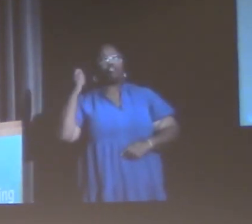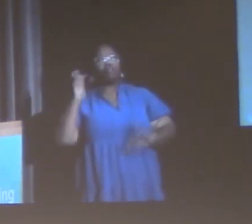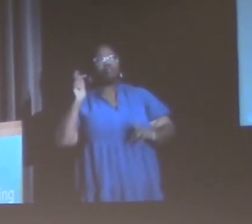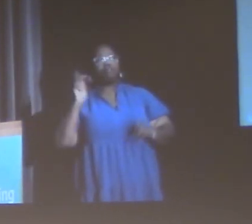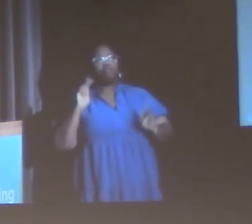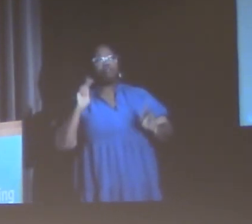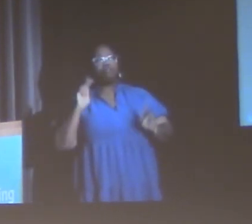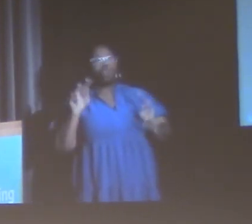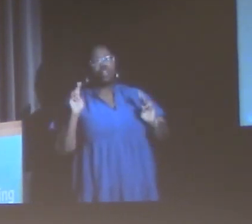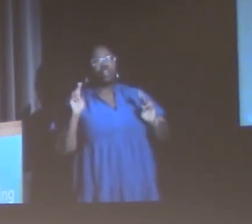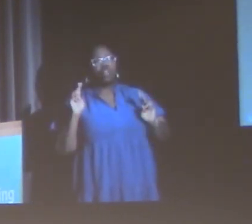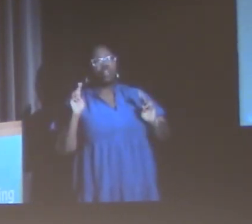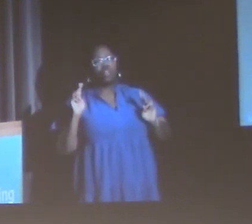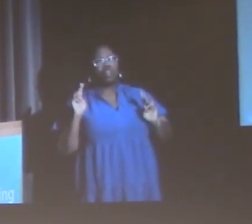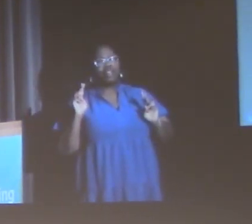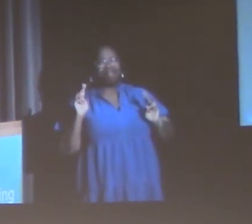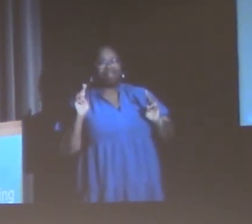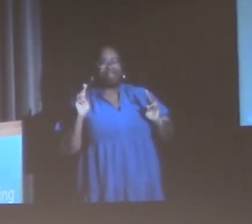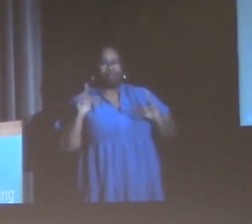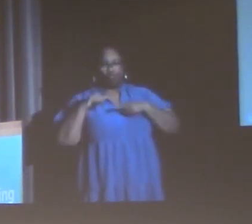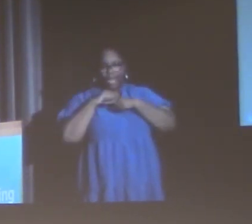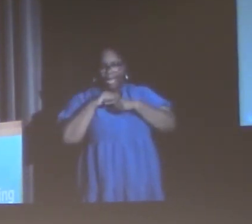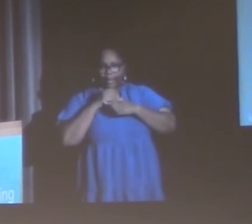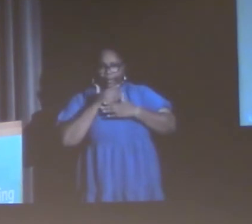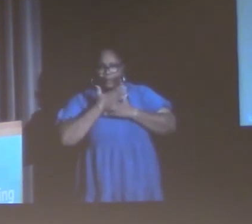the training or even